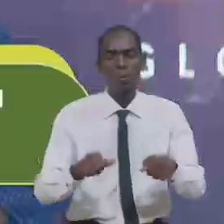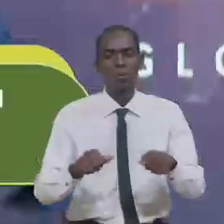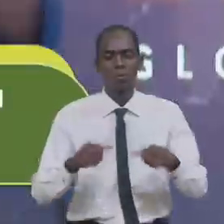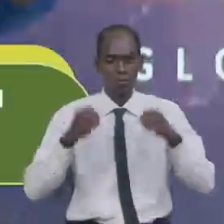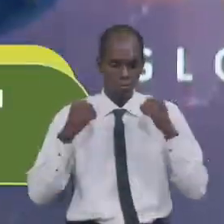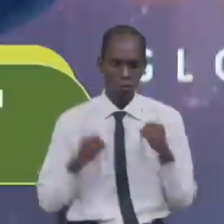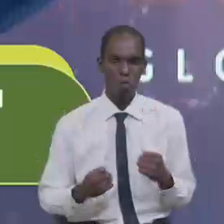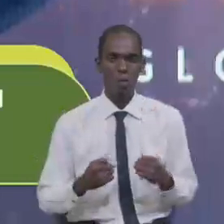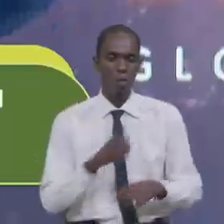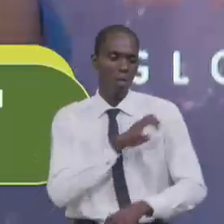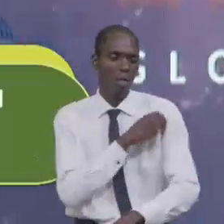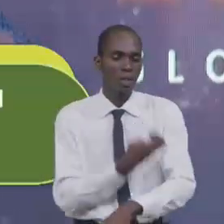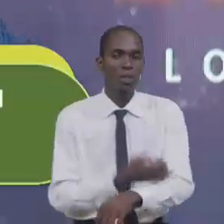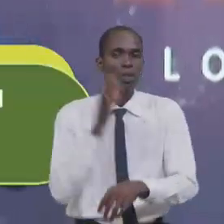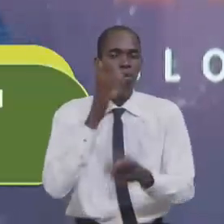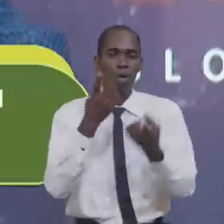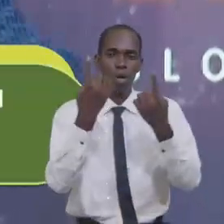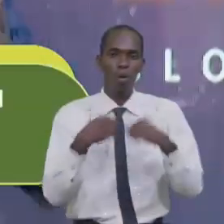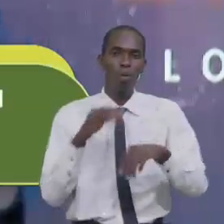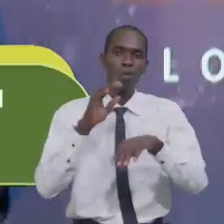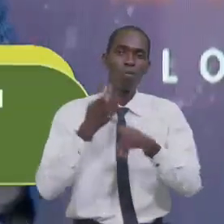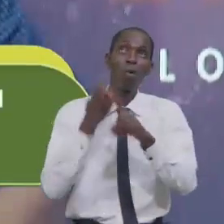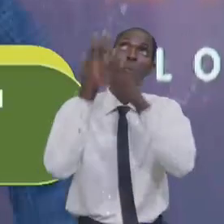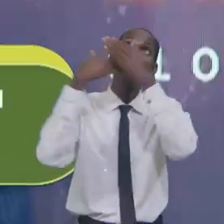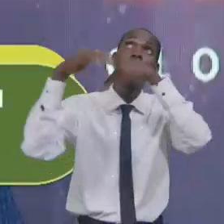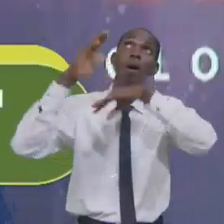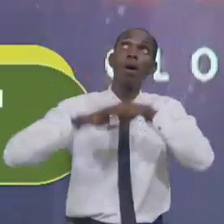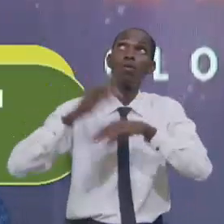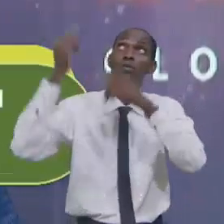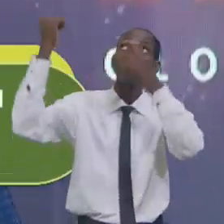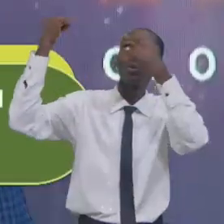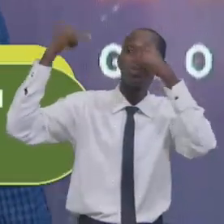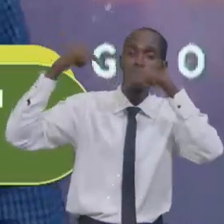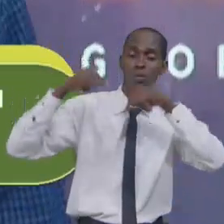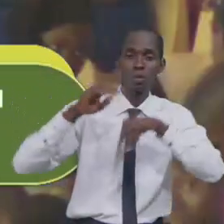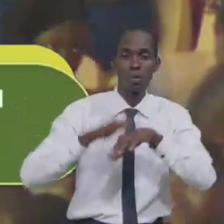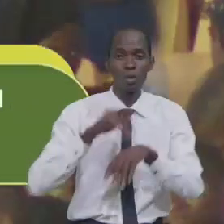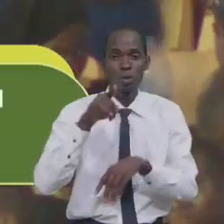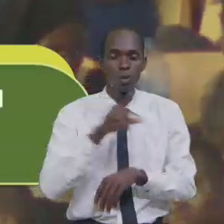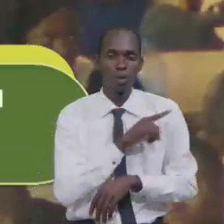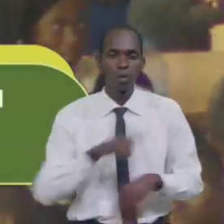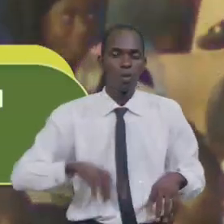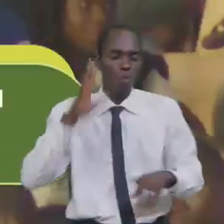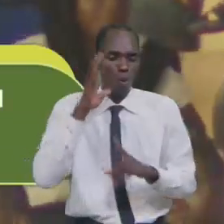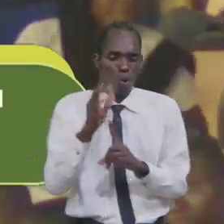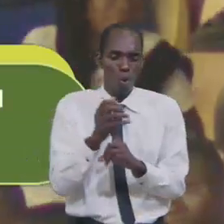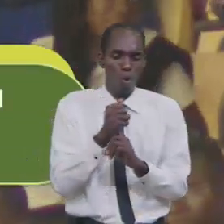energy will come from heaven, and the Lord will hold you in Jesus'